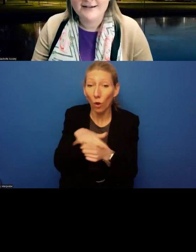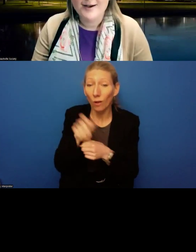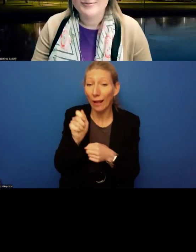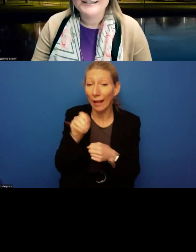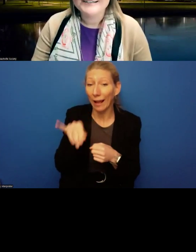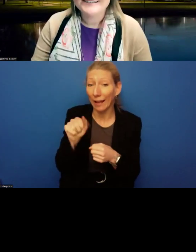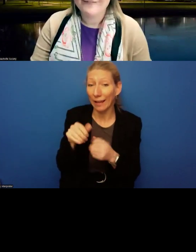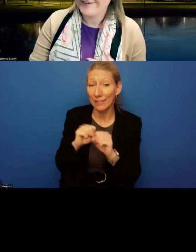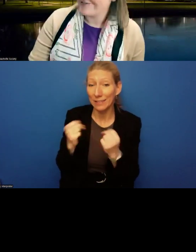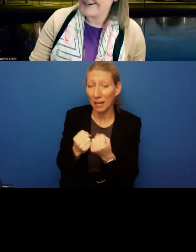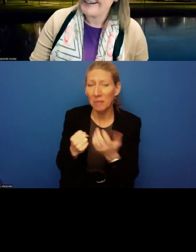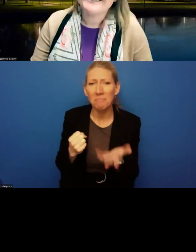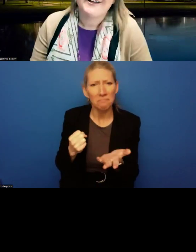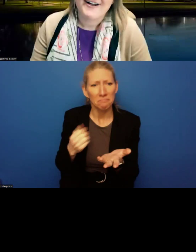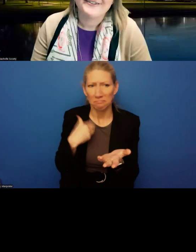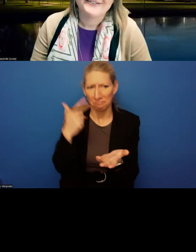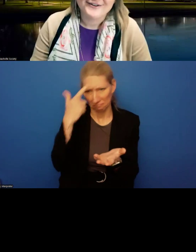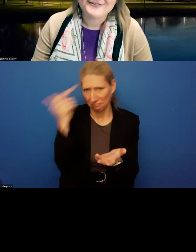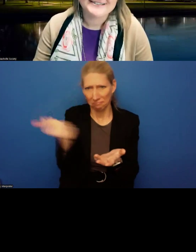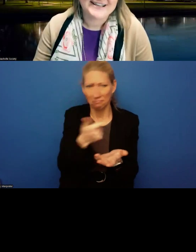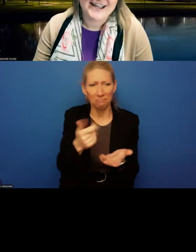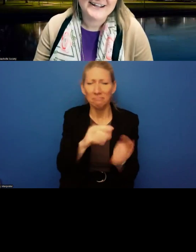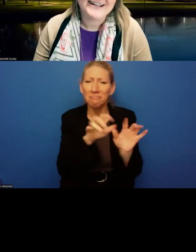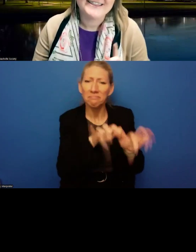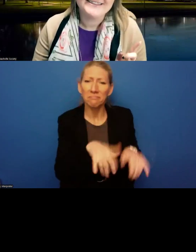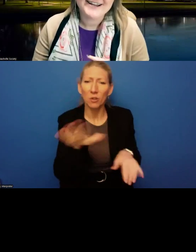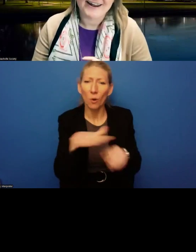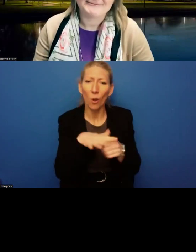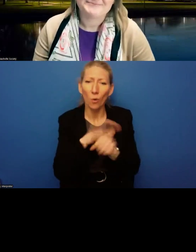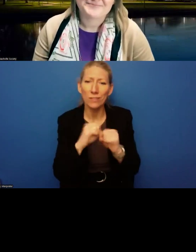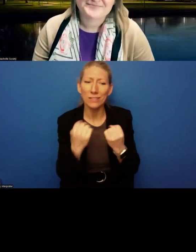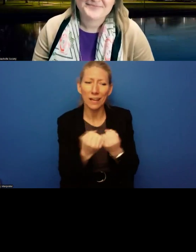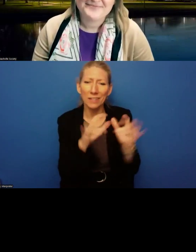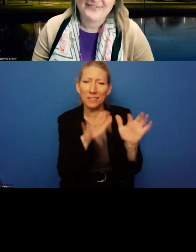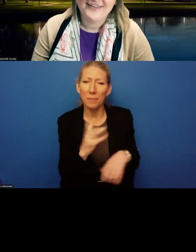society, please feel free to shout out your local society in the chat.